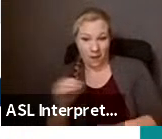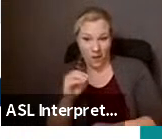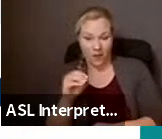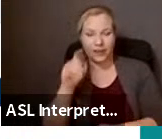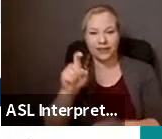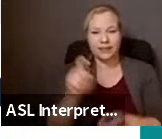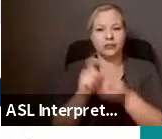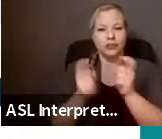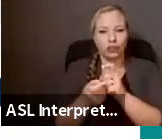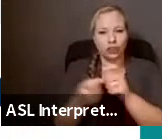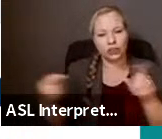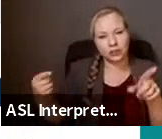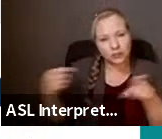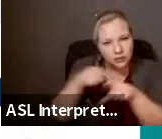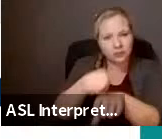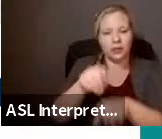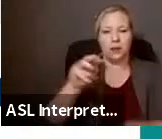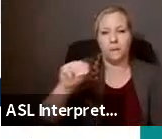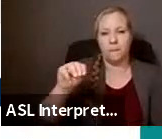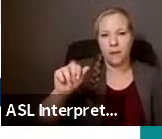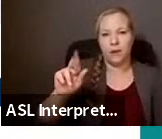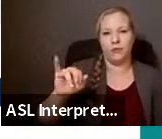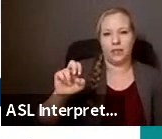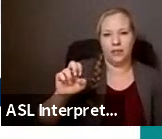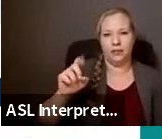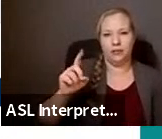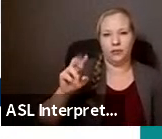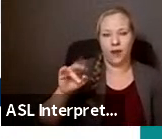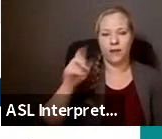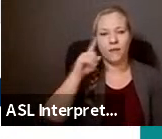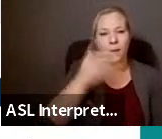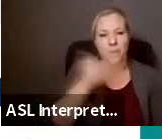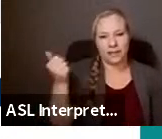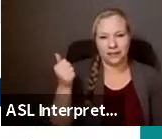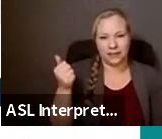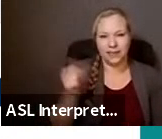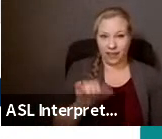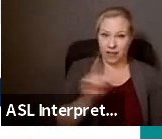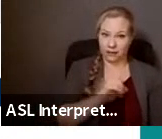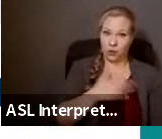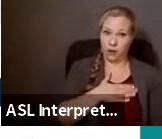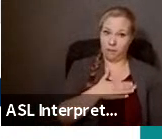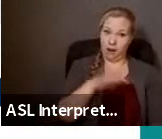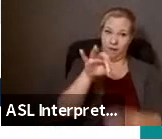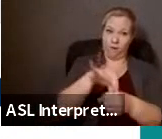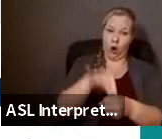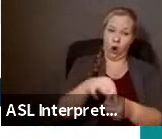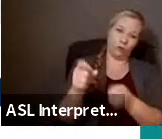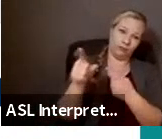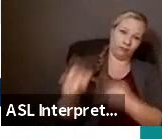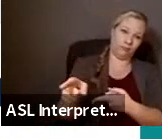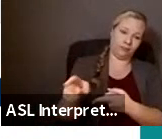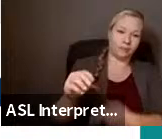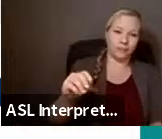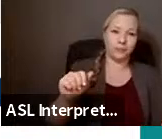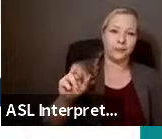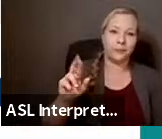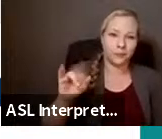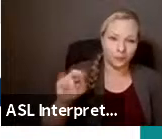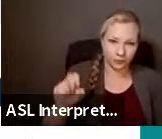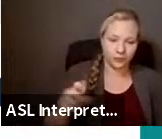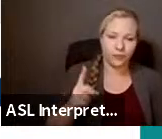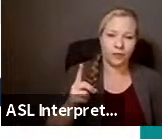Marine Drive to work the best. So that's where my interchange money would go, is Marine Drive. And then I guess I'm trying to